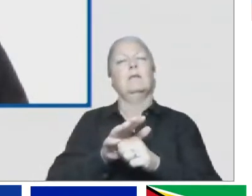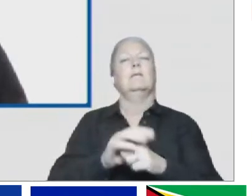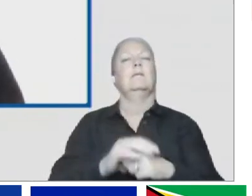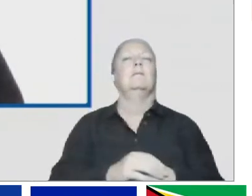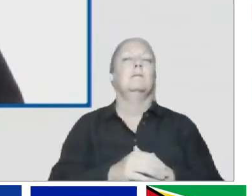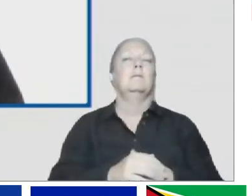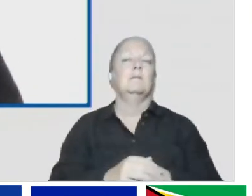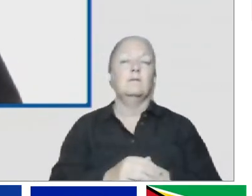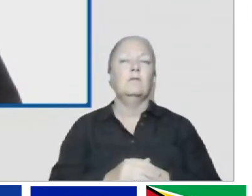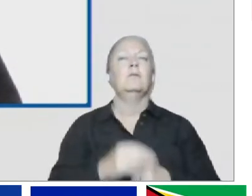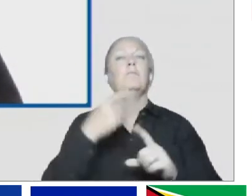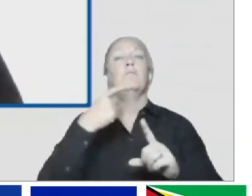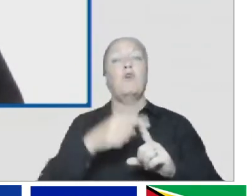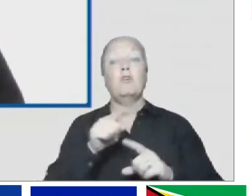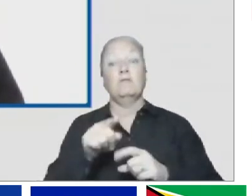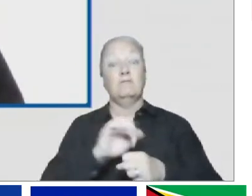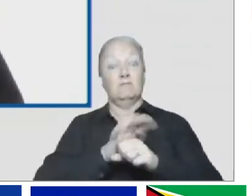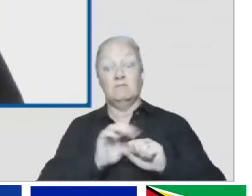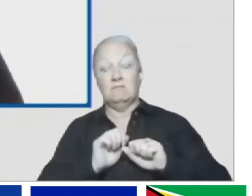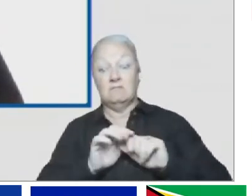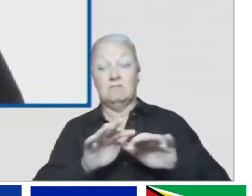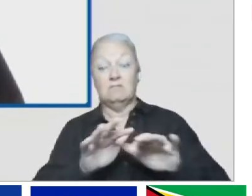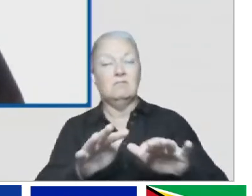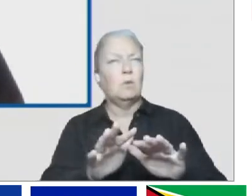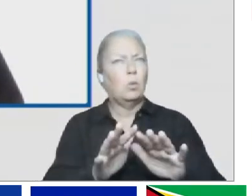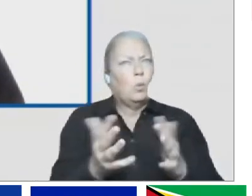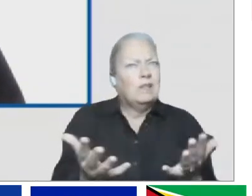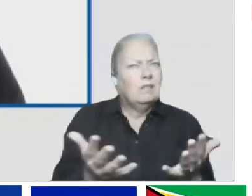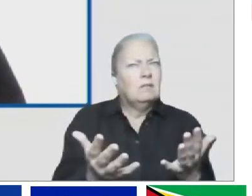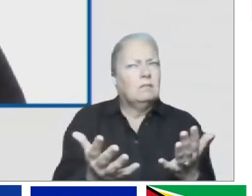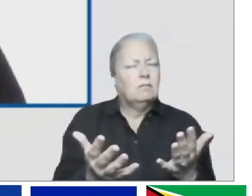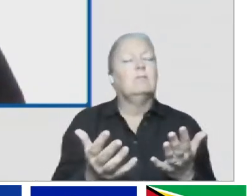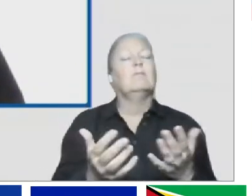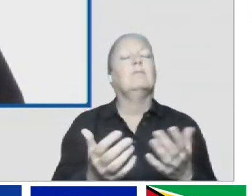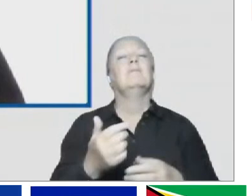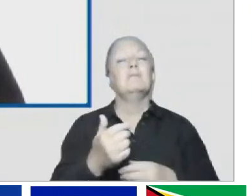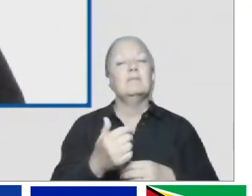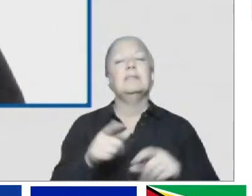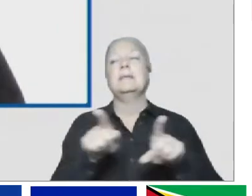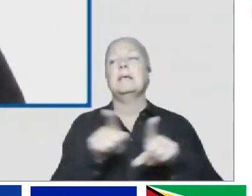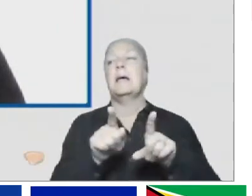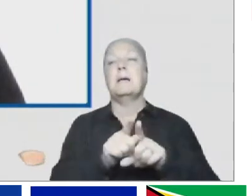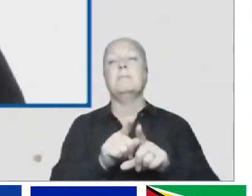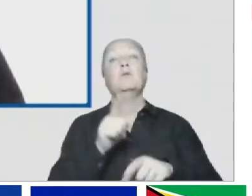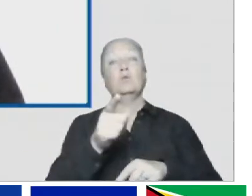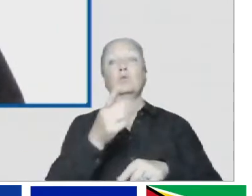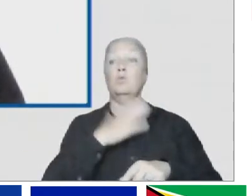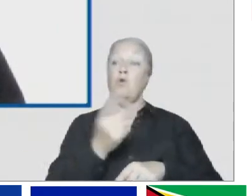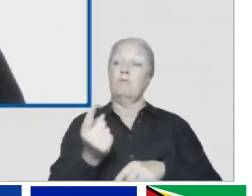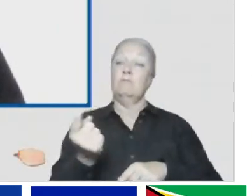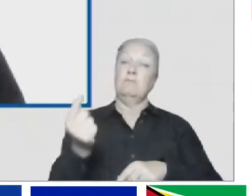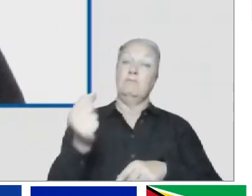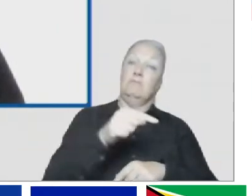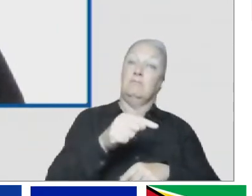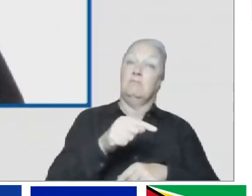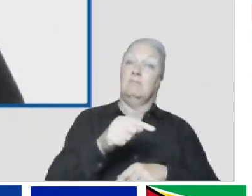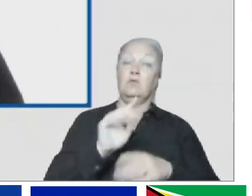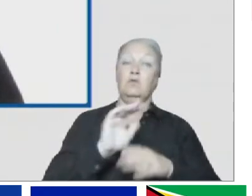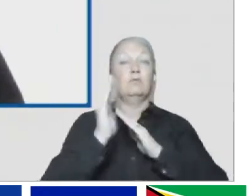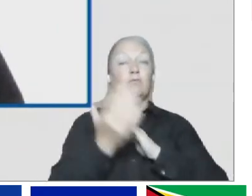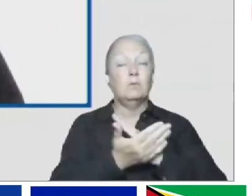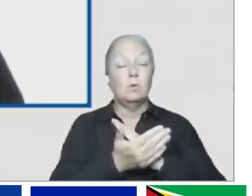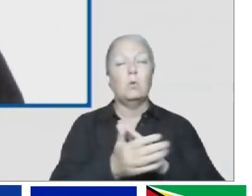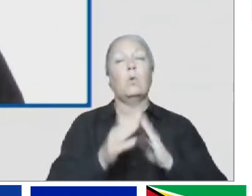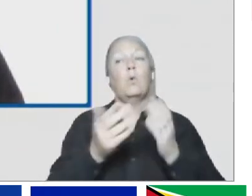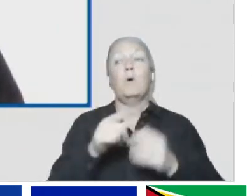These included measures such as requirements for entry into the island, directions for persons infected by the virus, guidelines